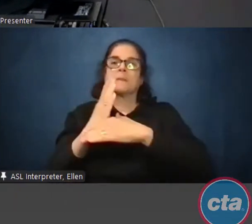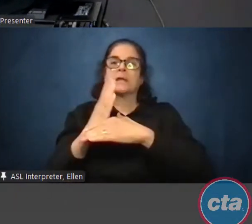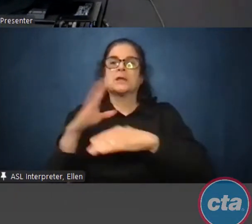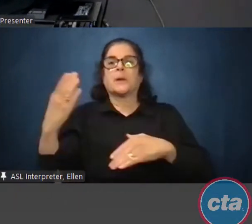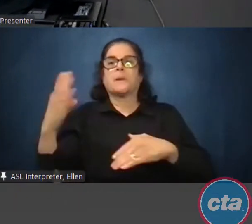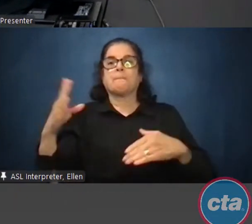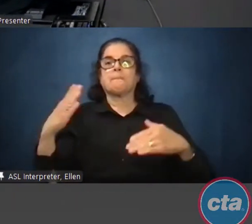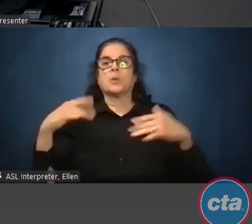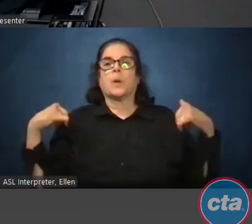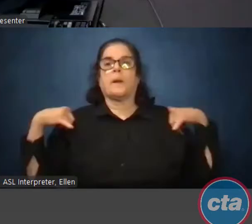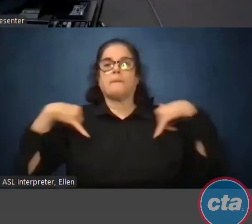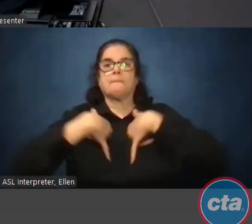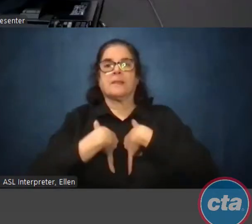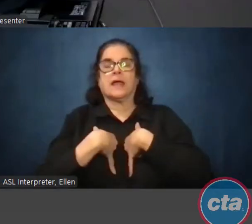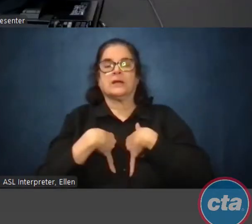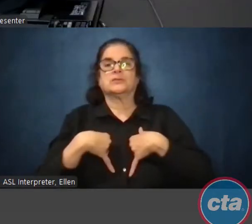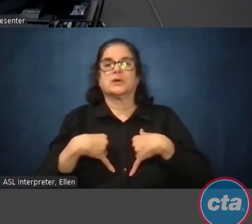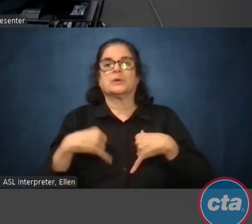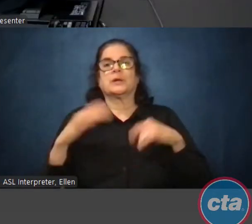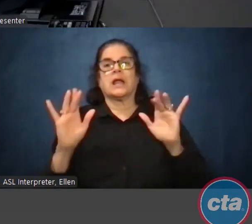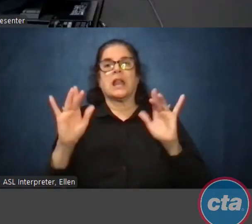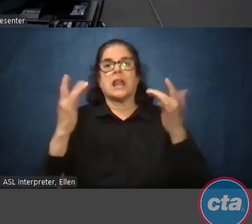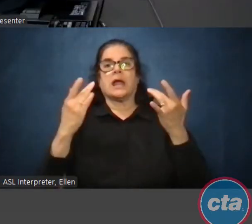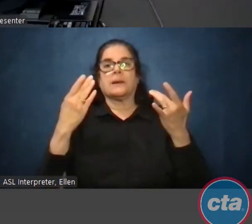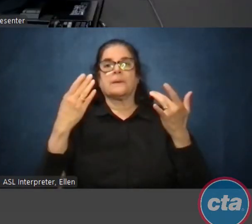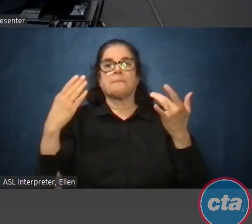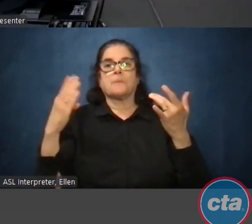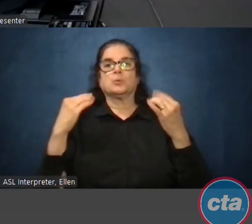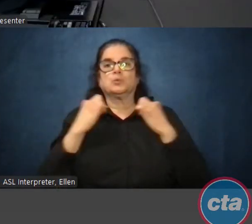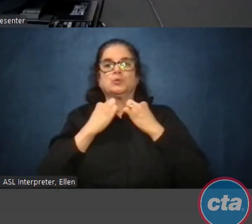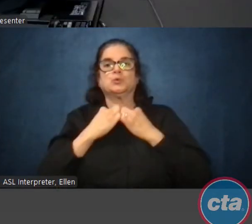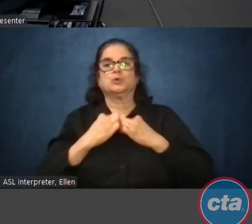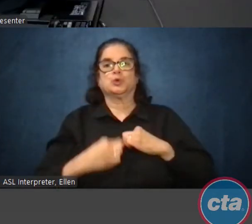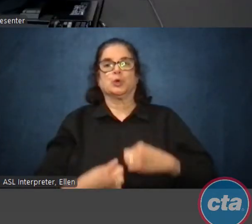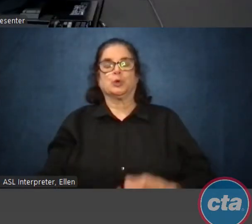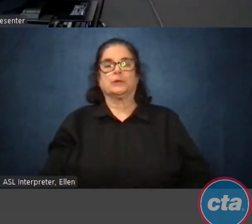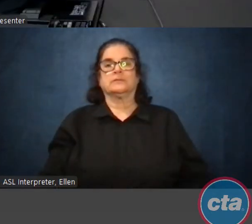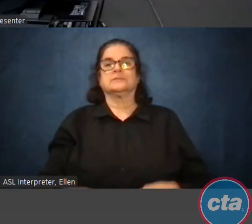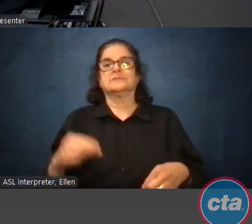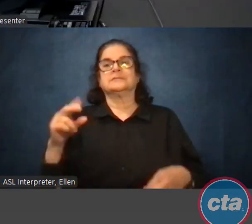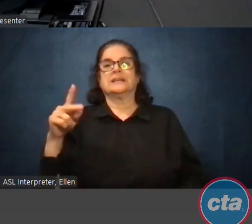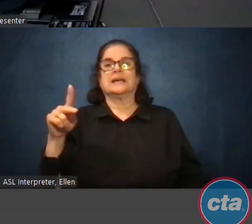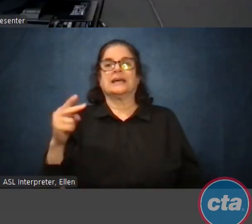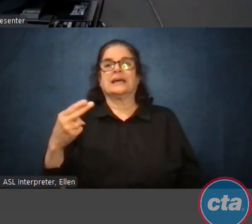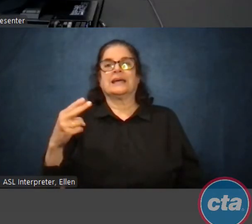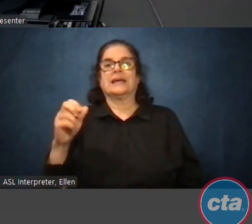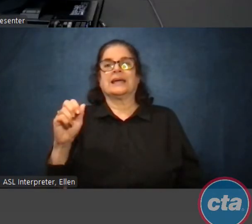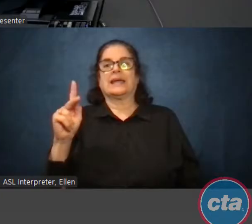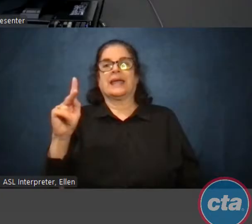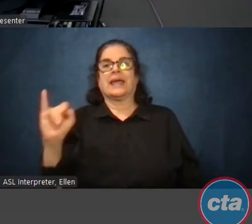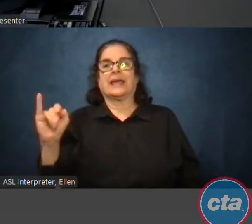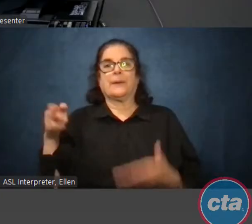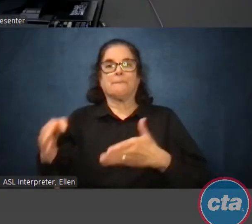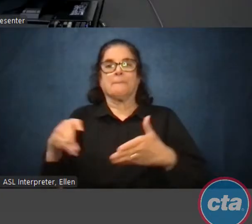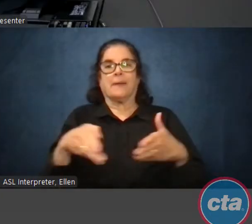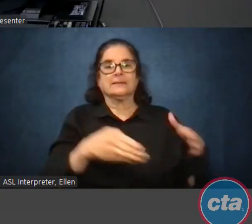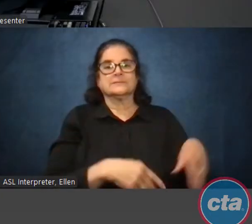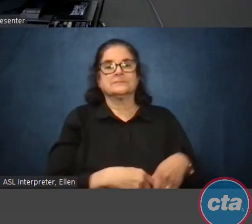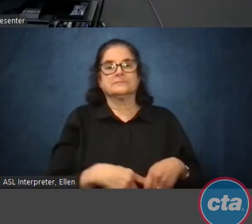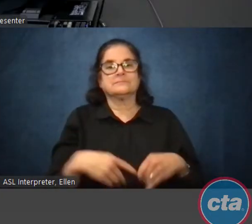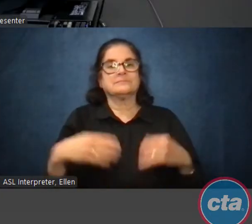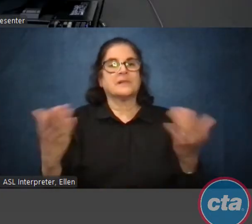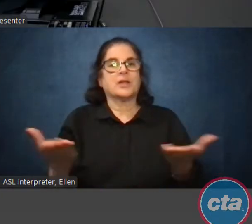button down underneath and khaki pants. So yes, I'm here today to talk about e-paper display